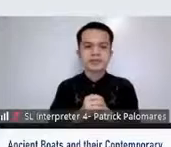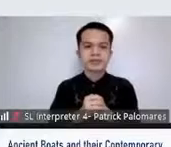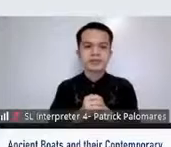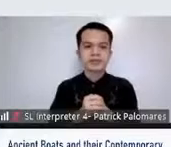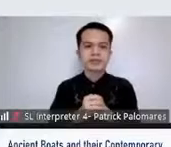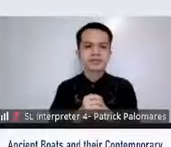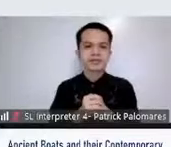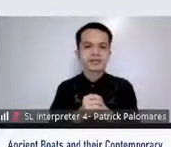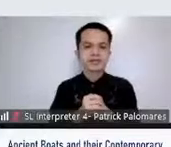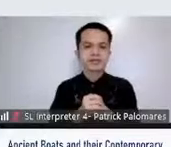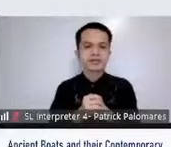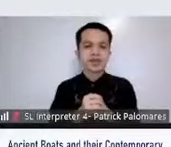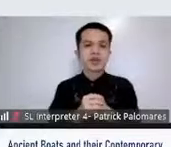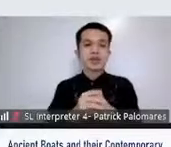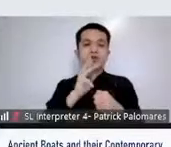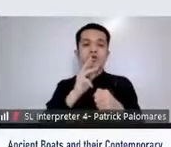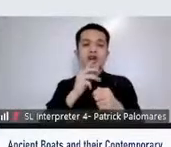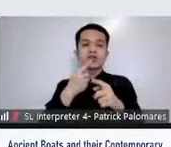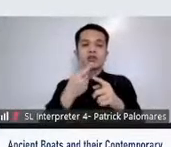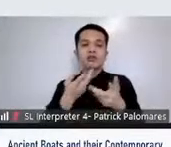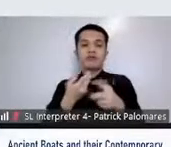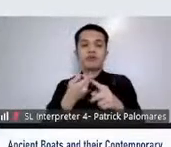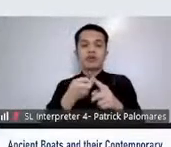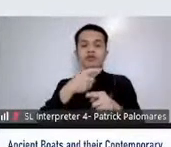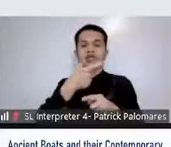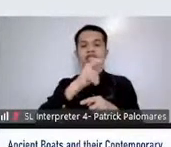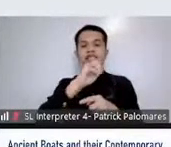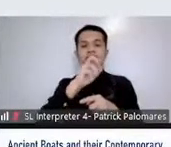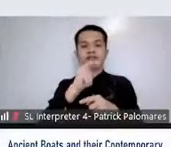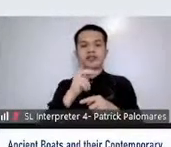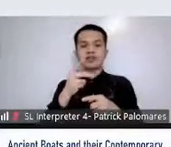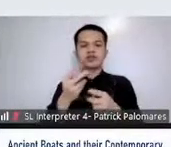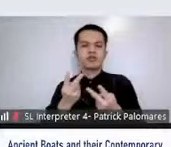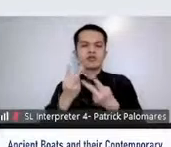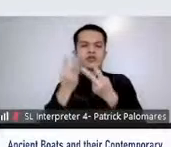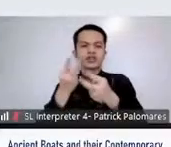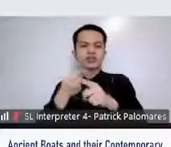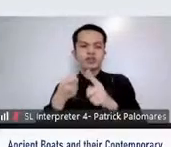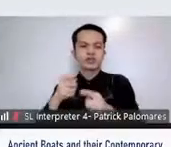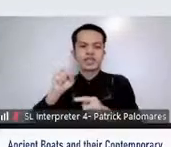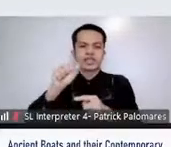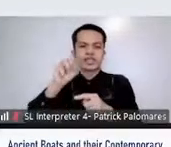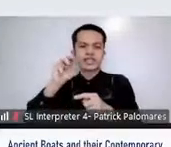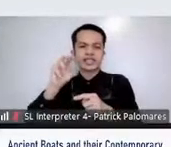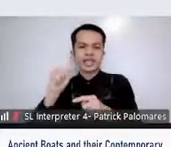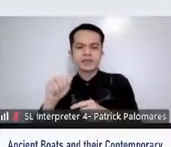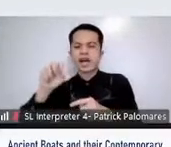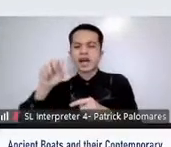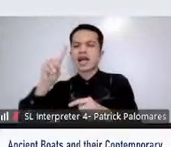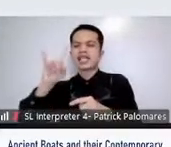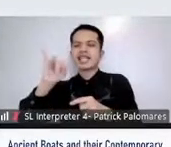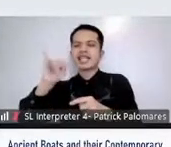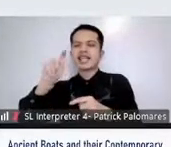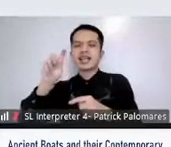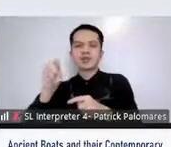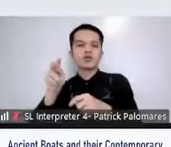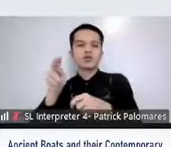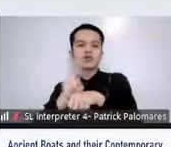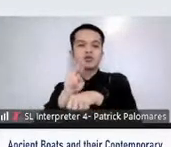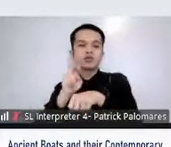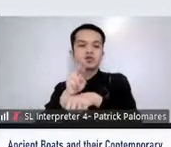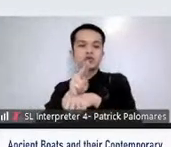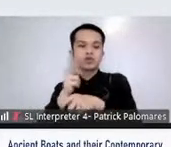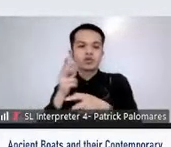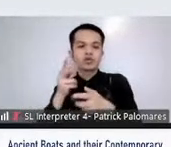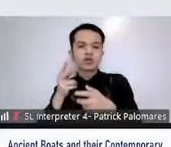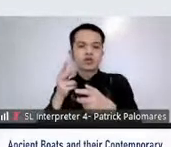The waters where the griffin floundered are often visited by the Sama Dilaot or Bajau fishermen who use small dugout canoes